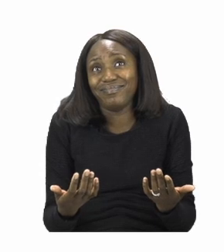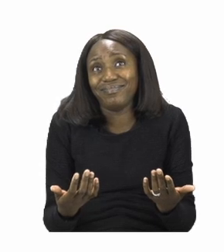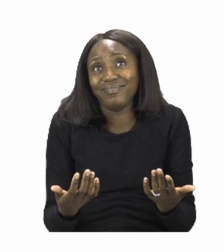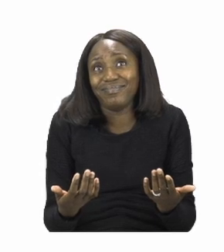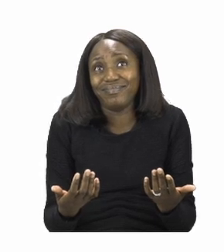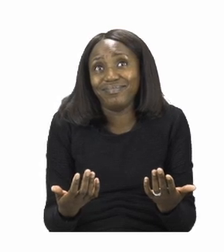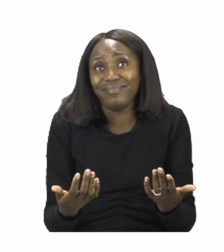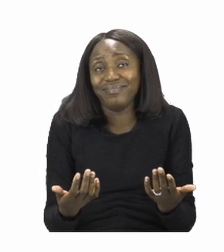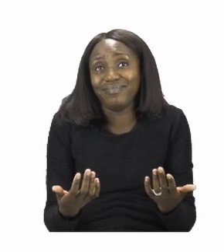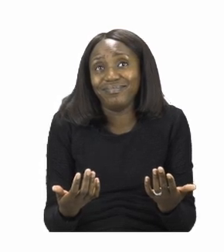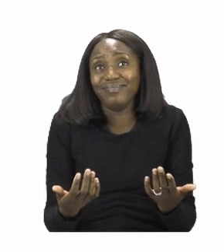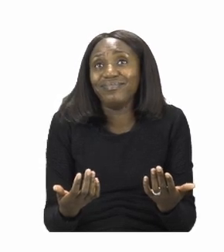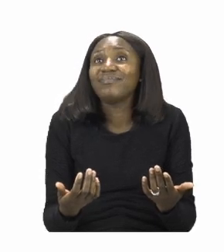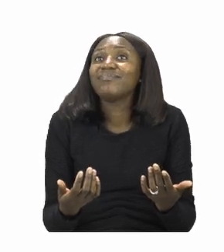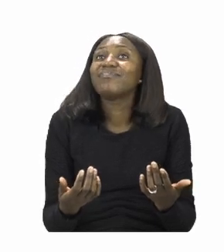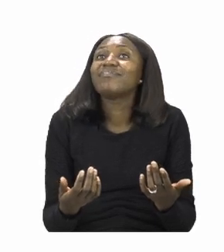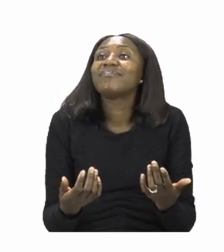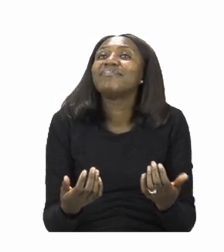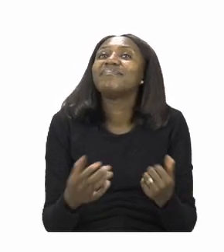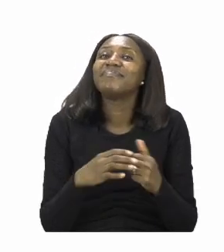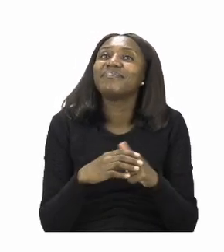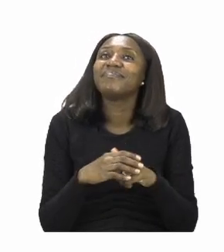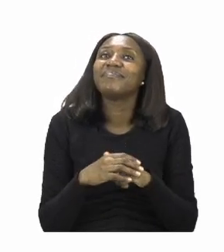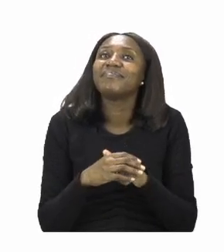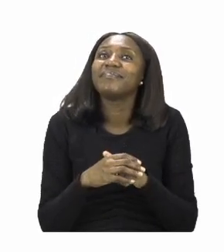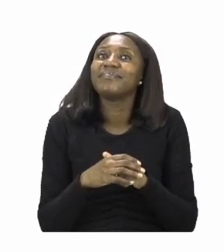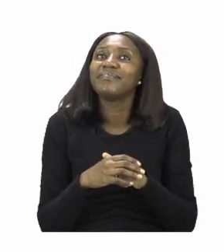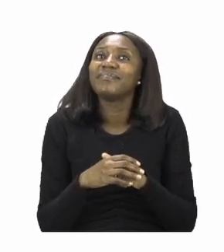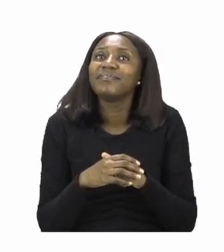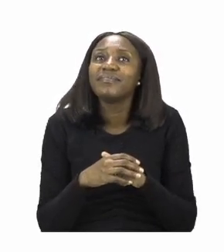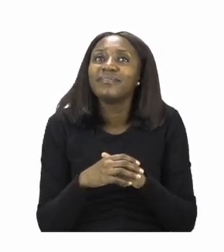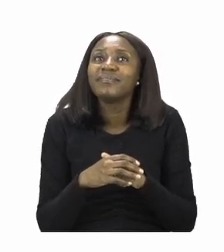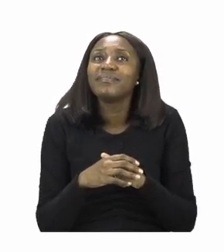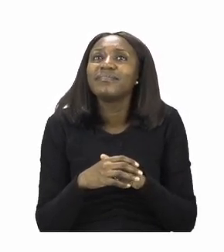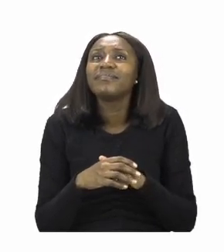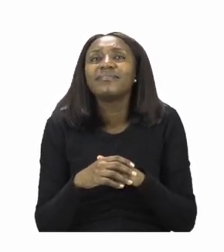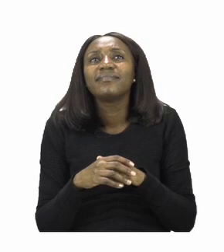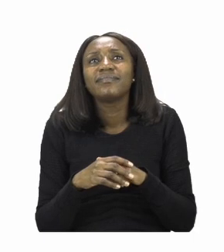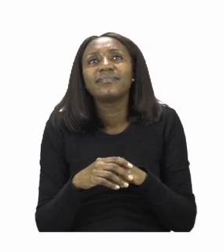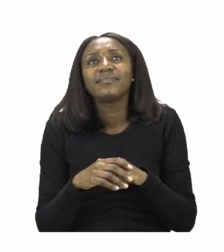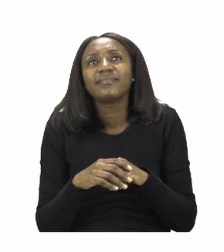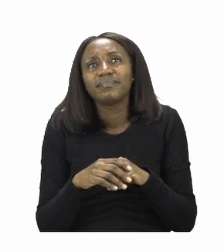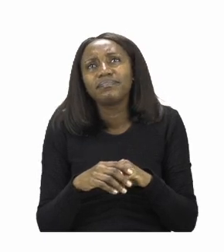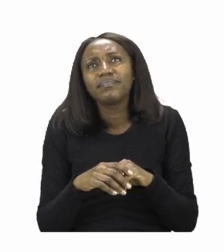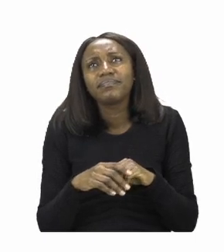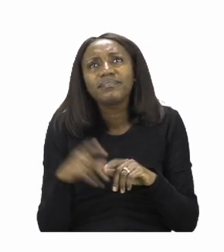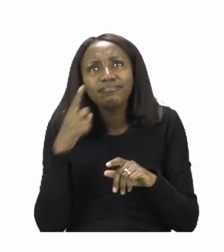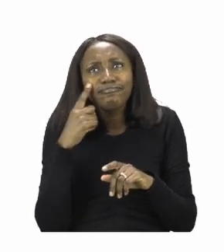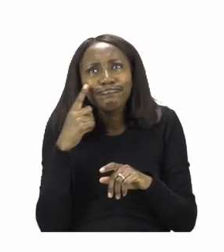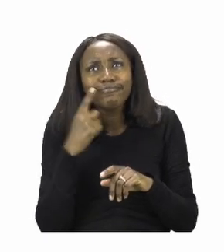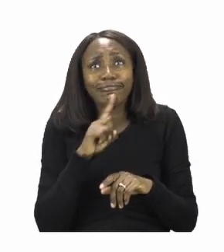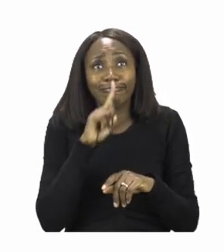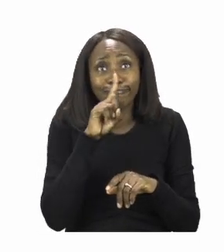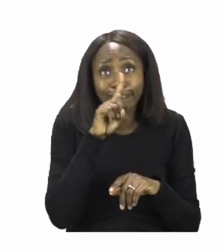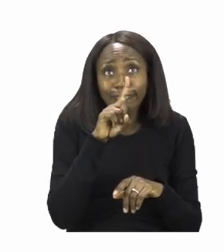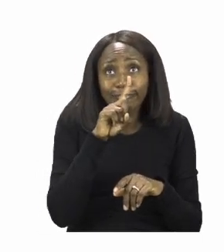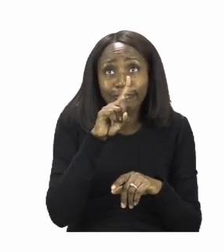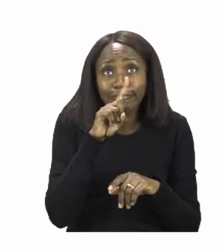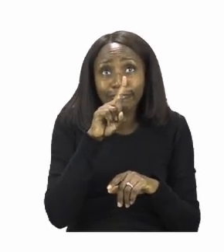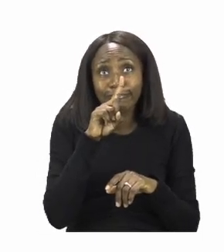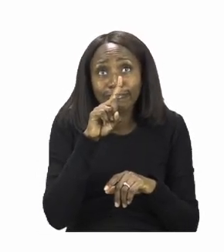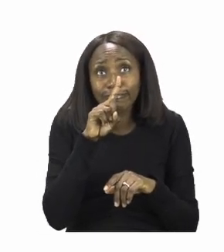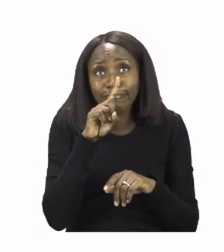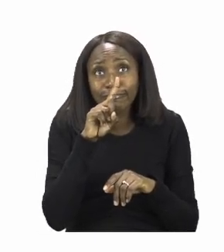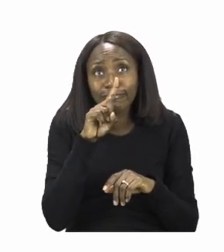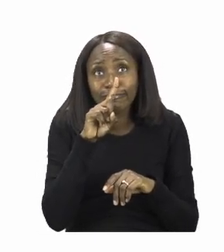are completing the picture. So you are going to start from the number 1. I want you